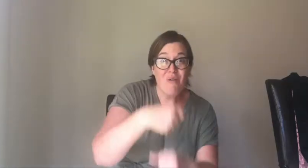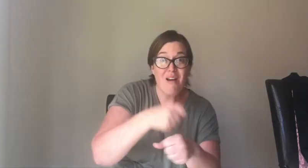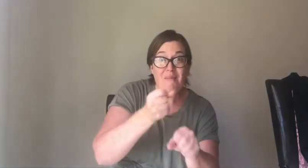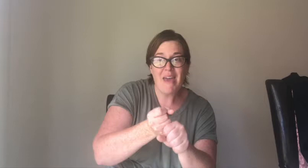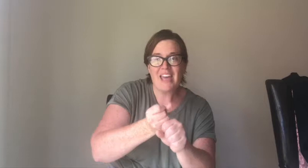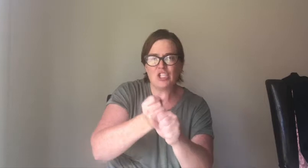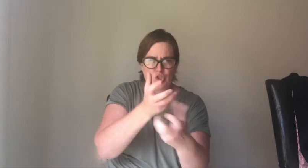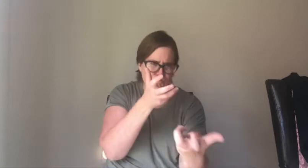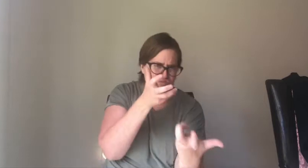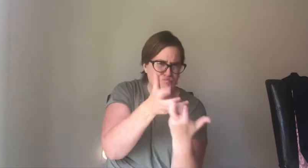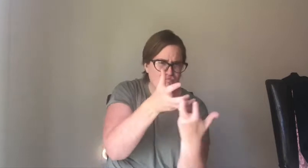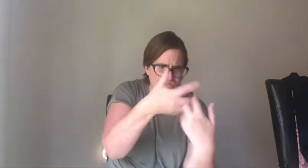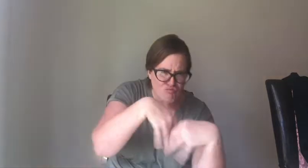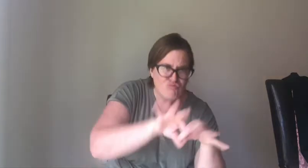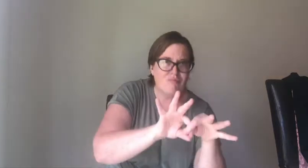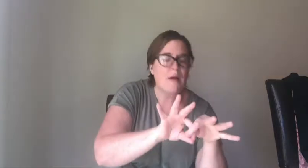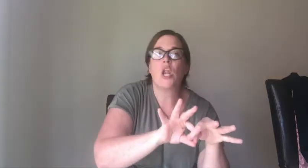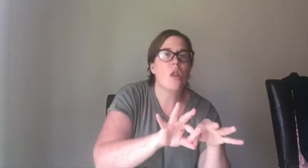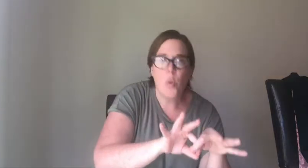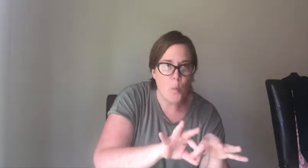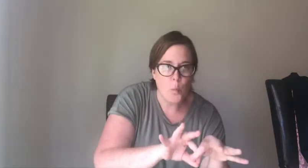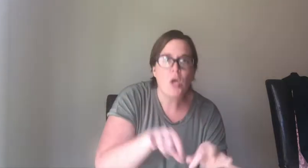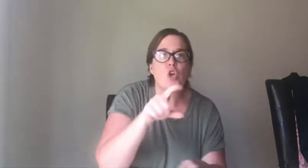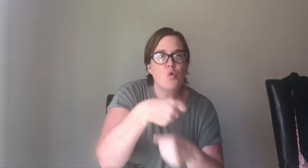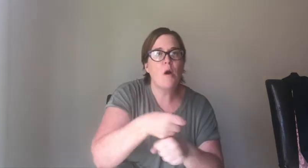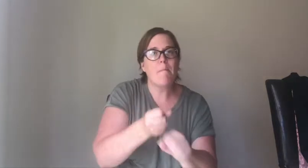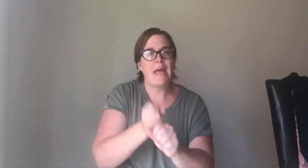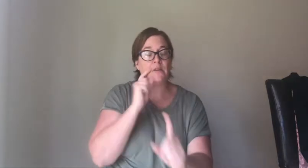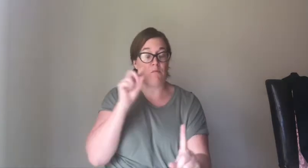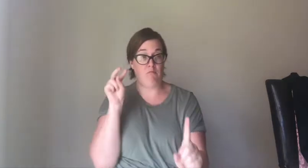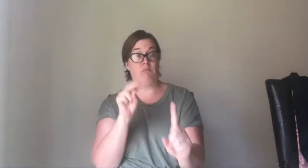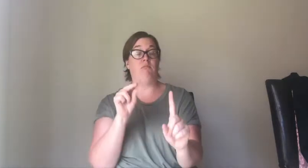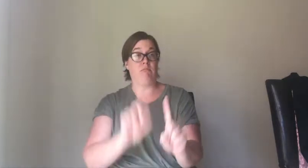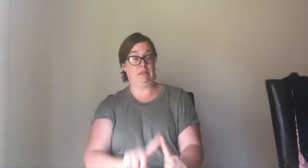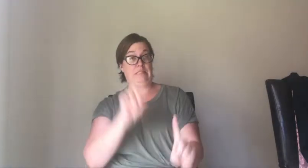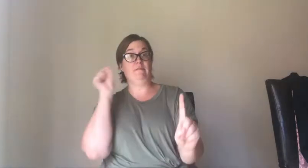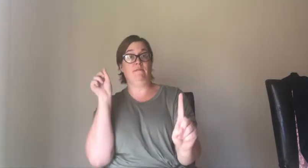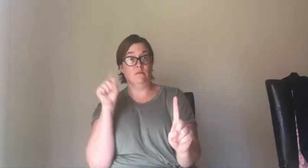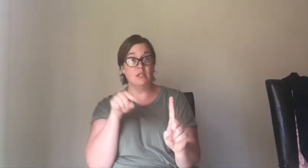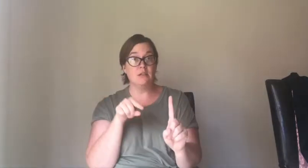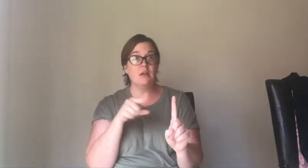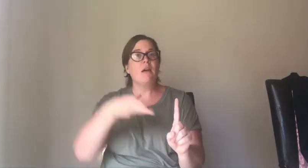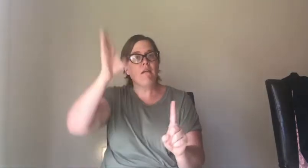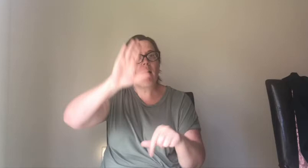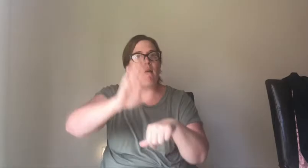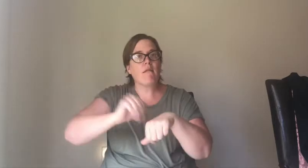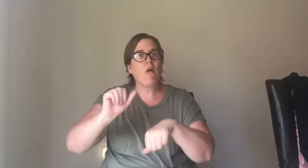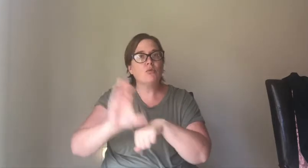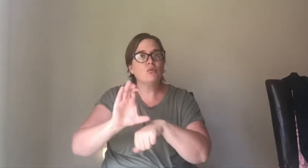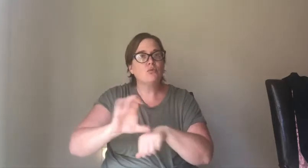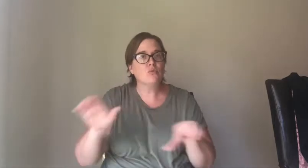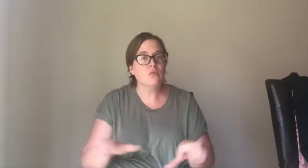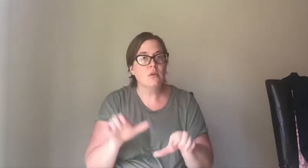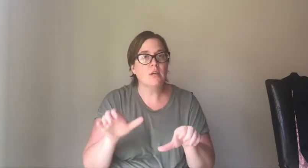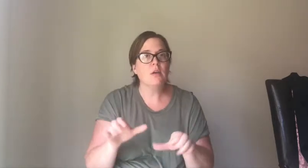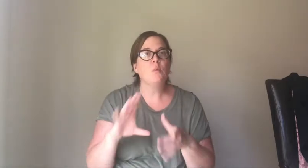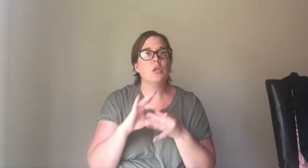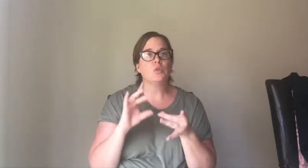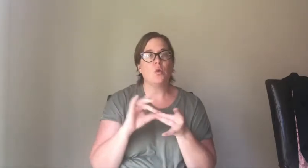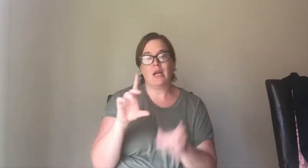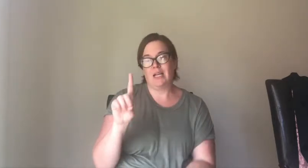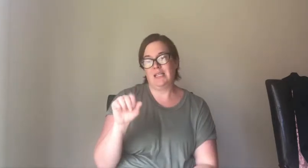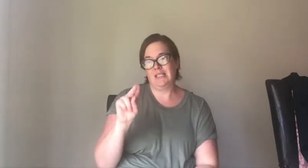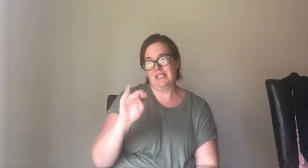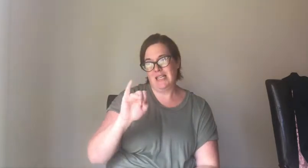described the church. So I would say this, if you're looking for something to write down or something to kind of take away, this is the main idea from this sermon.